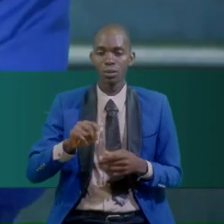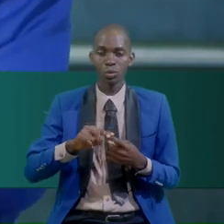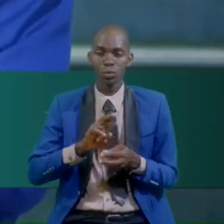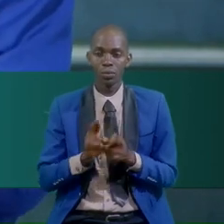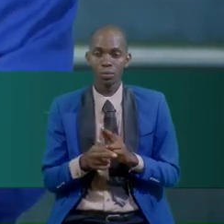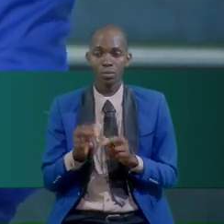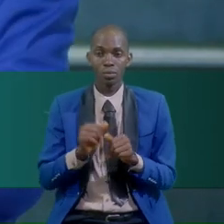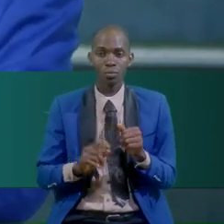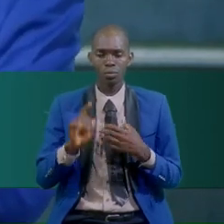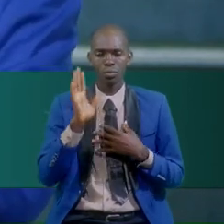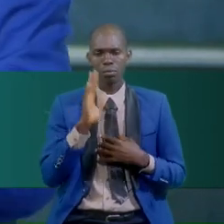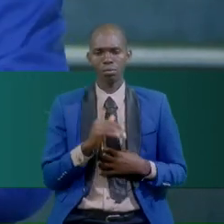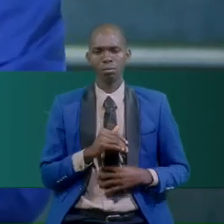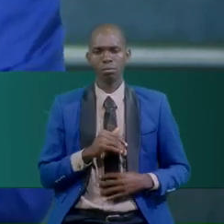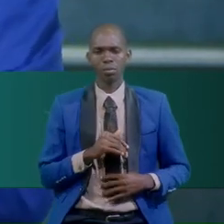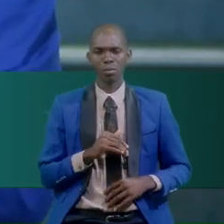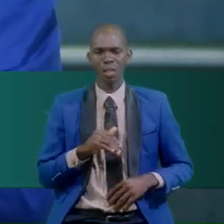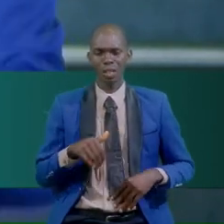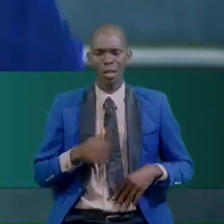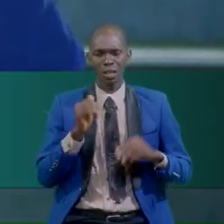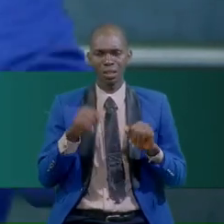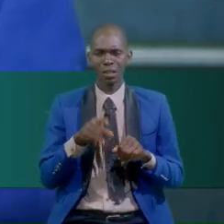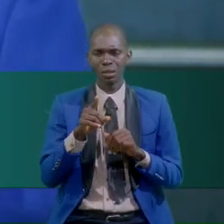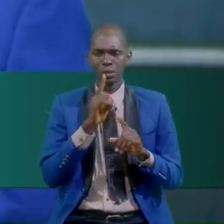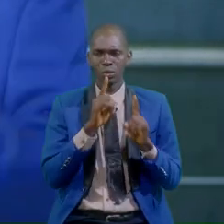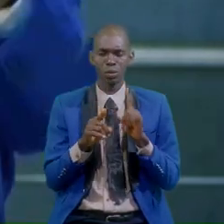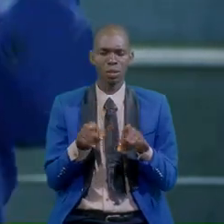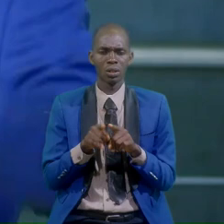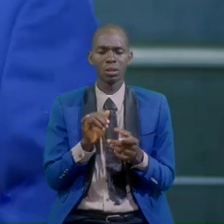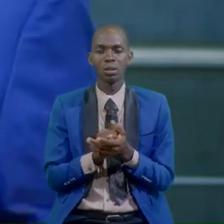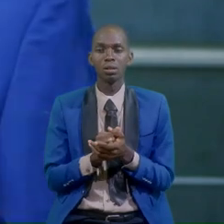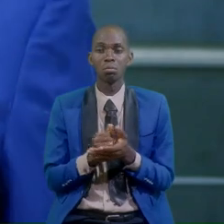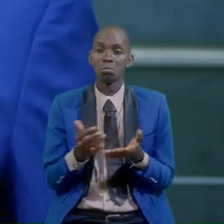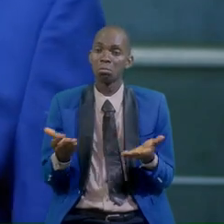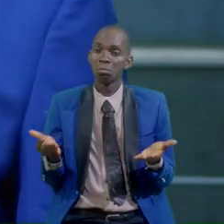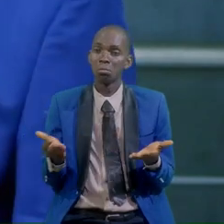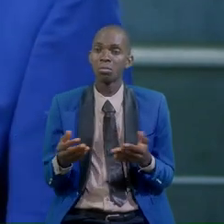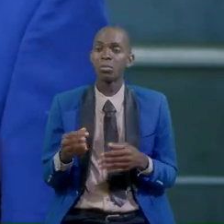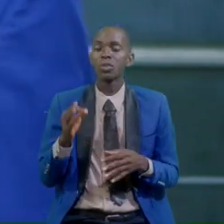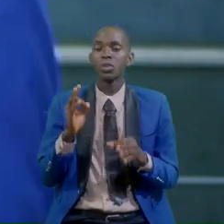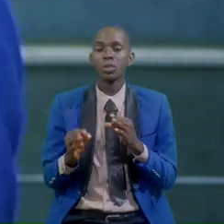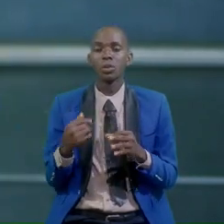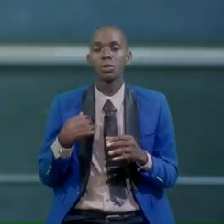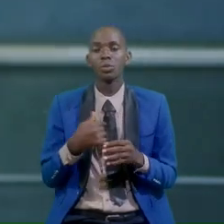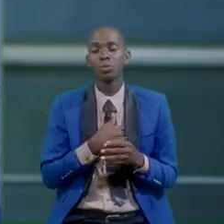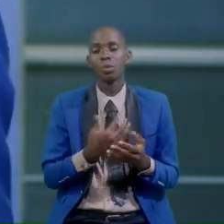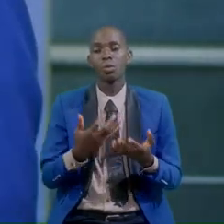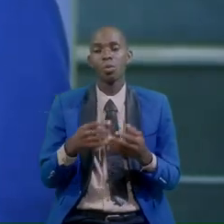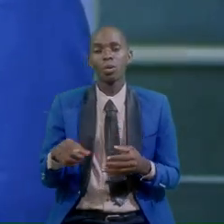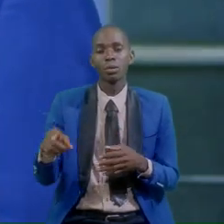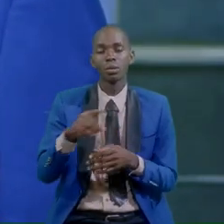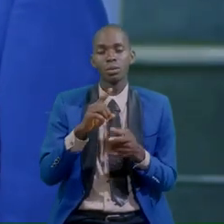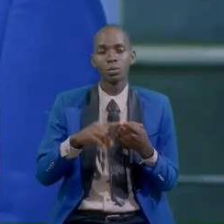it's like, how could you mention that? Well, if we want them to be converted, if we want them